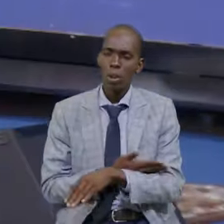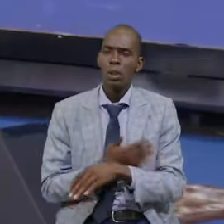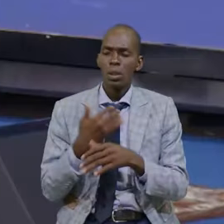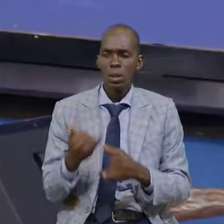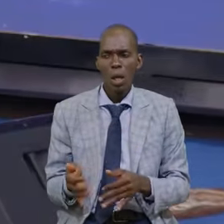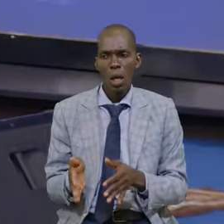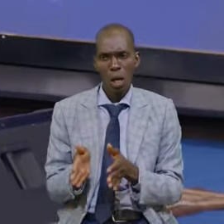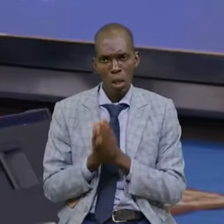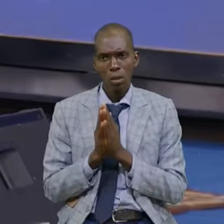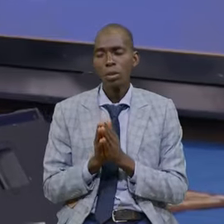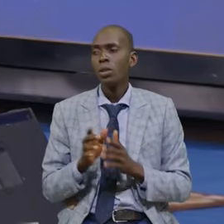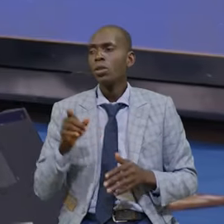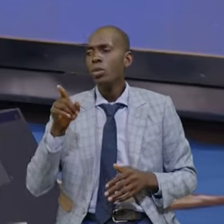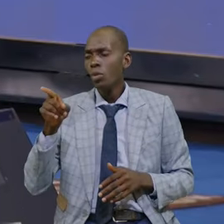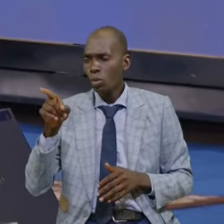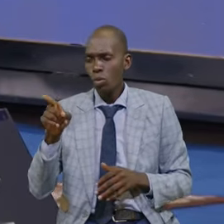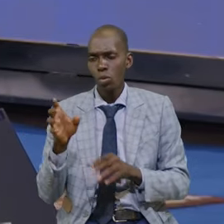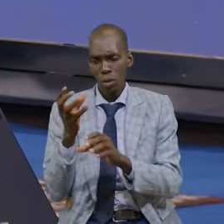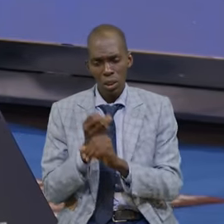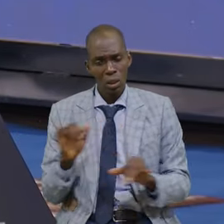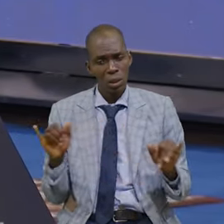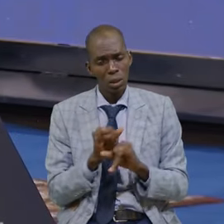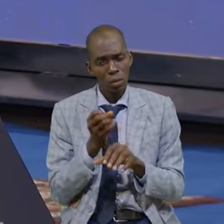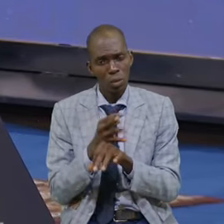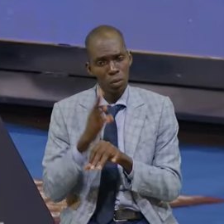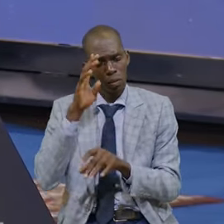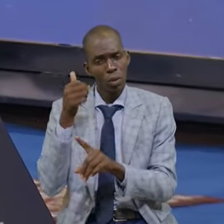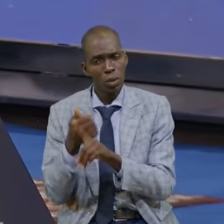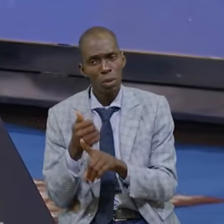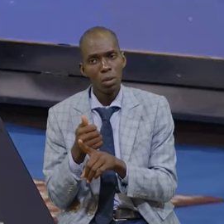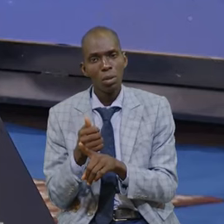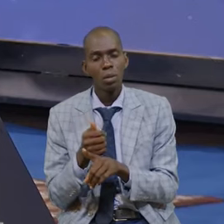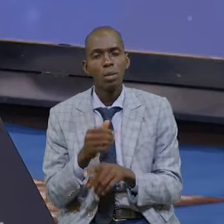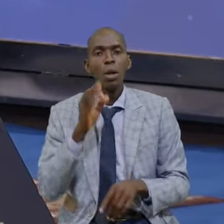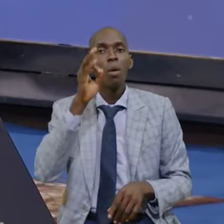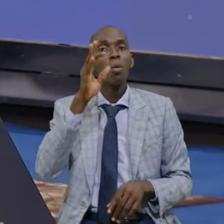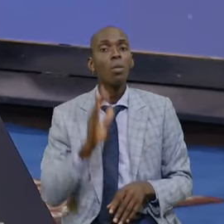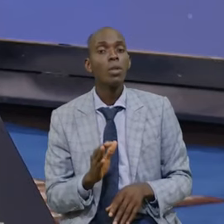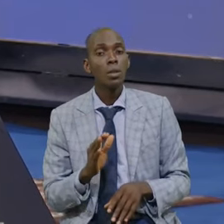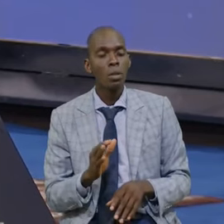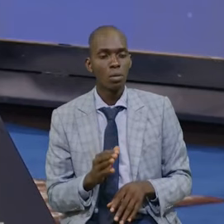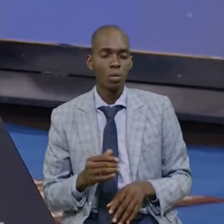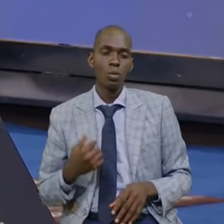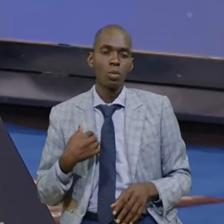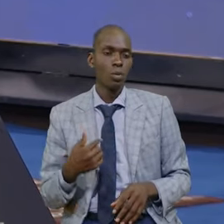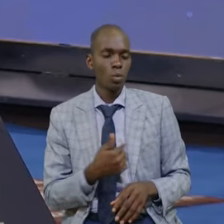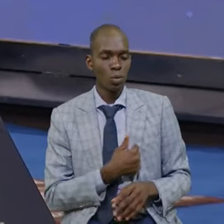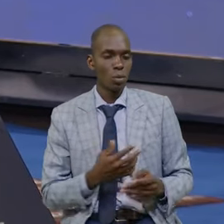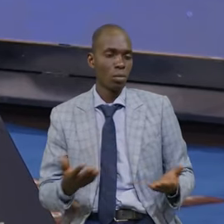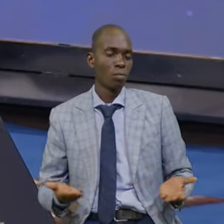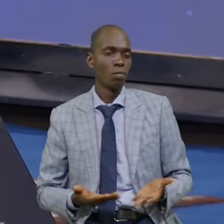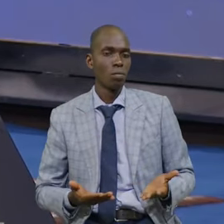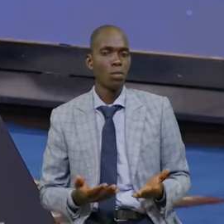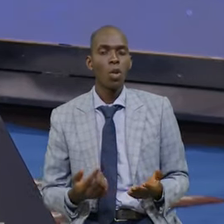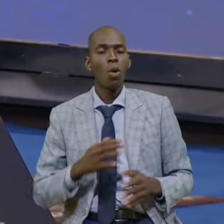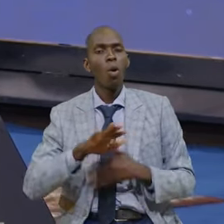you're giving to your daughter? Pastor, here we come. All the members of the church,